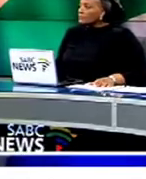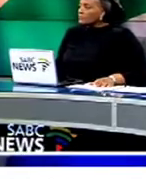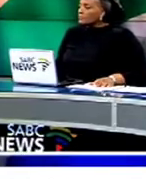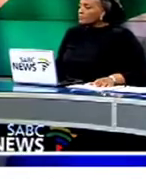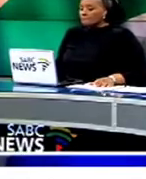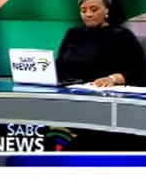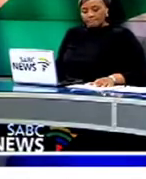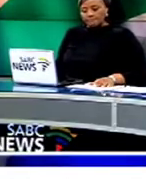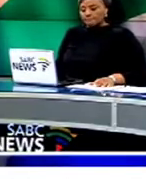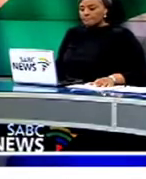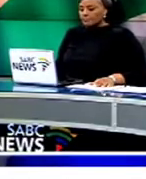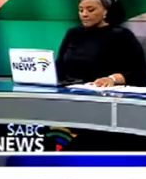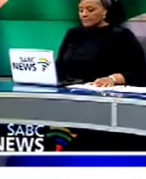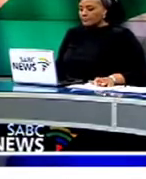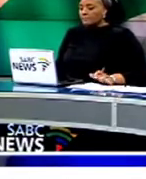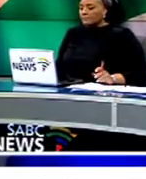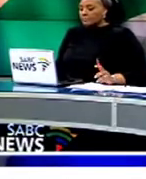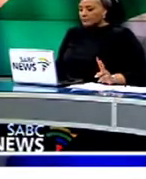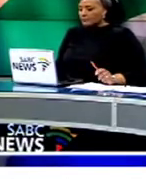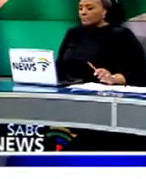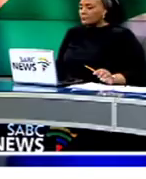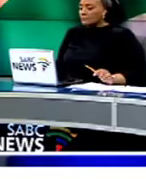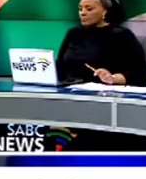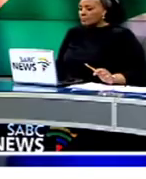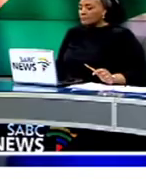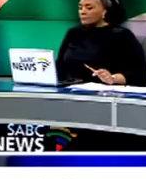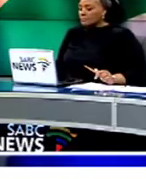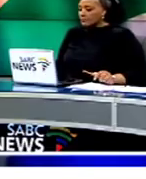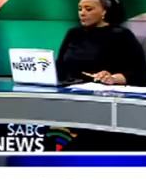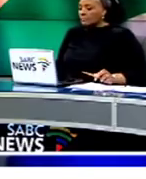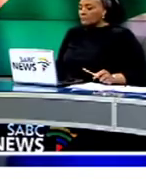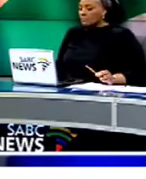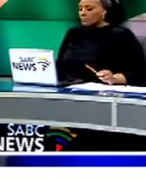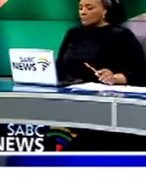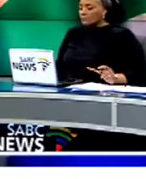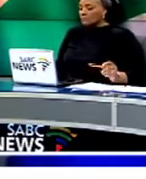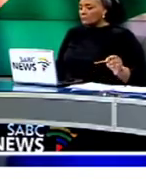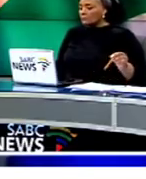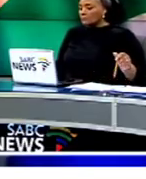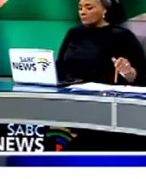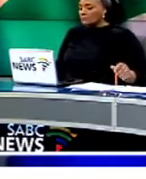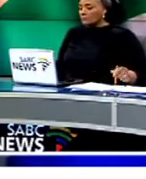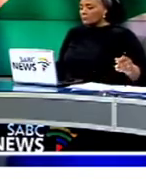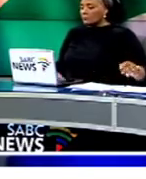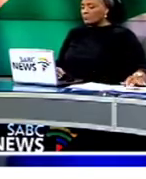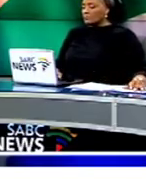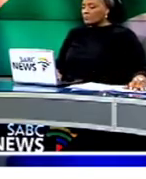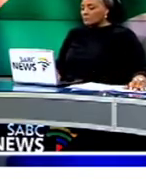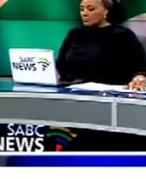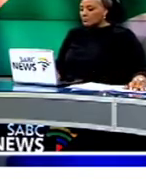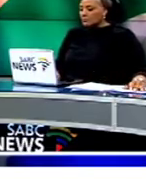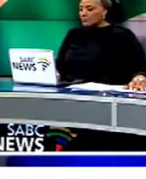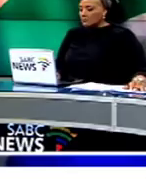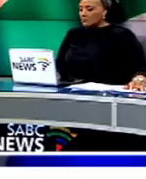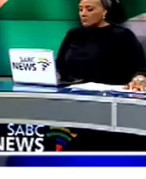of course, driven by the martyr that is Dr. Zola Skweyiya. And of course, if you know anything about public service, then you